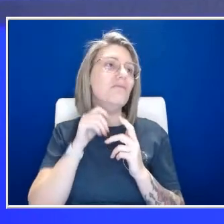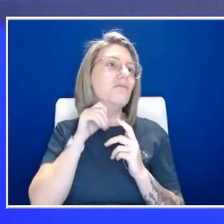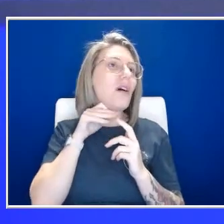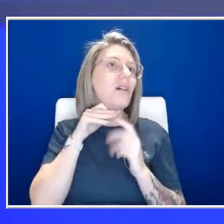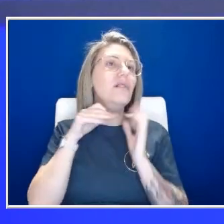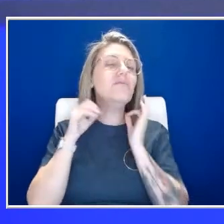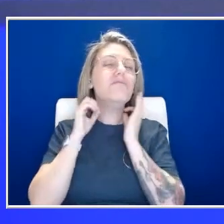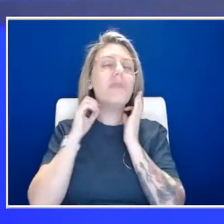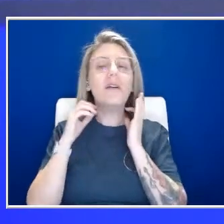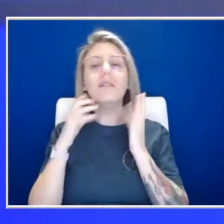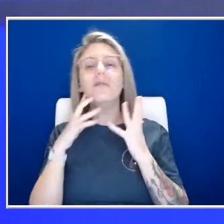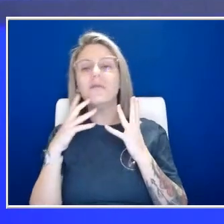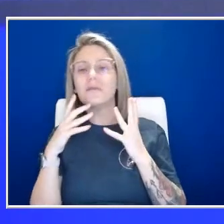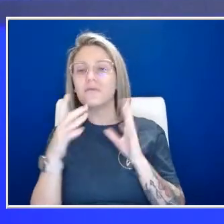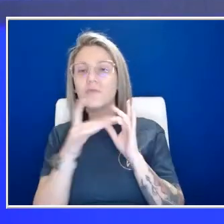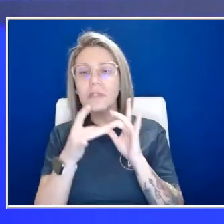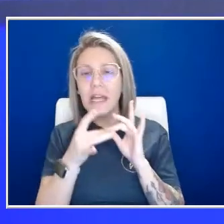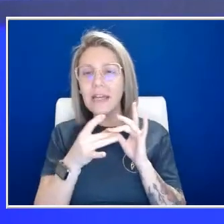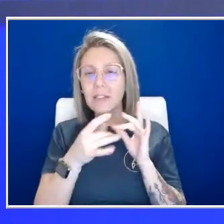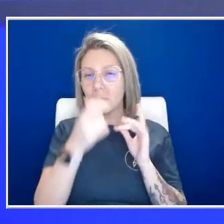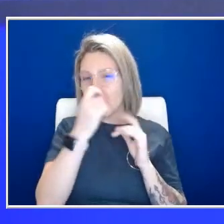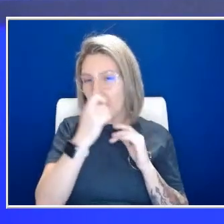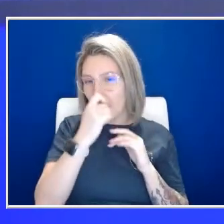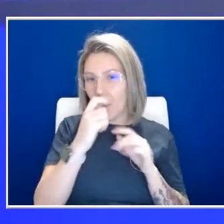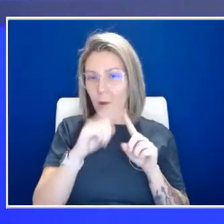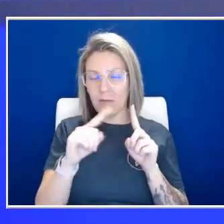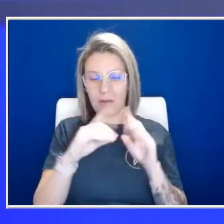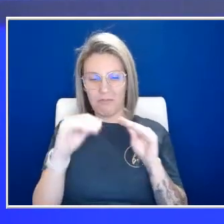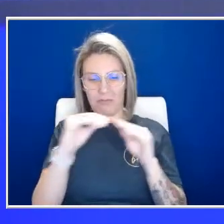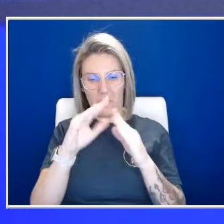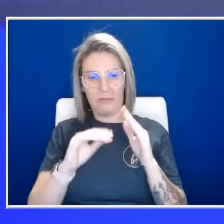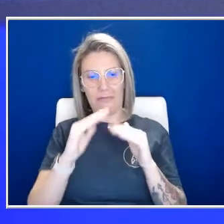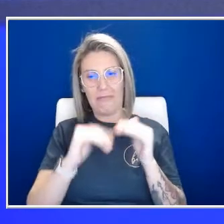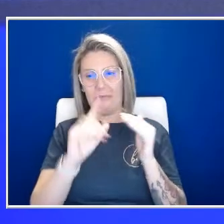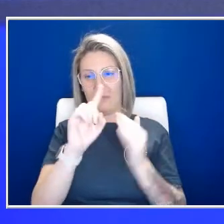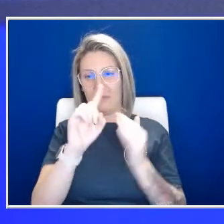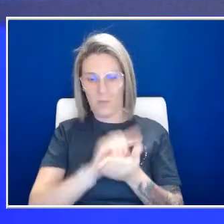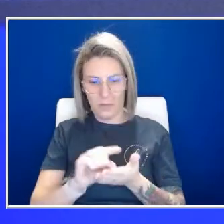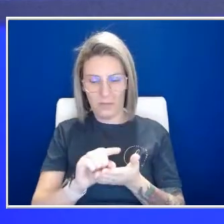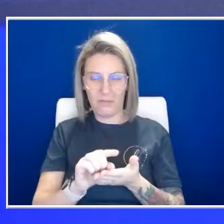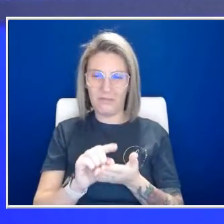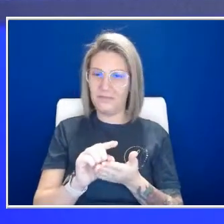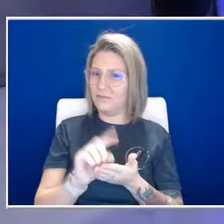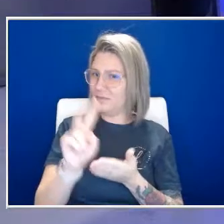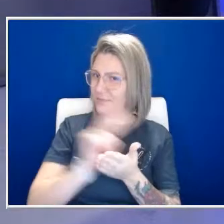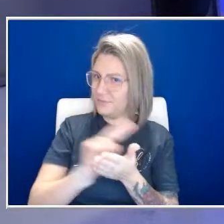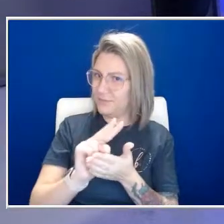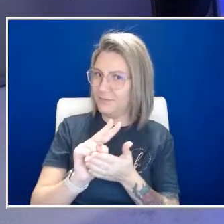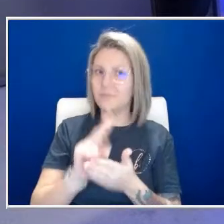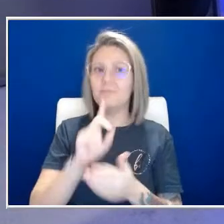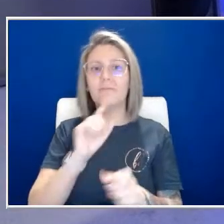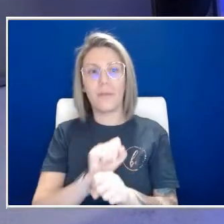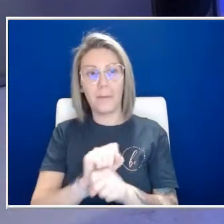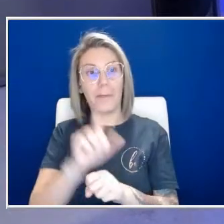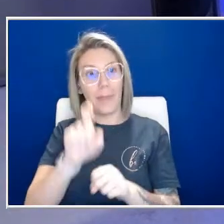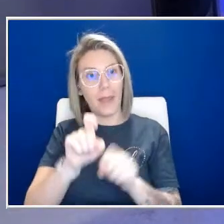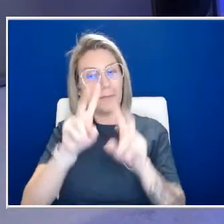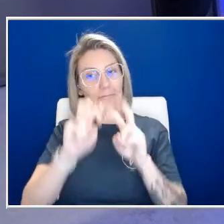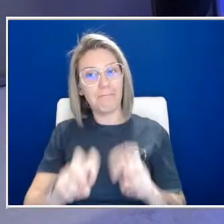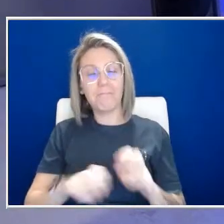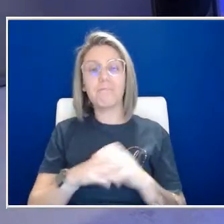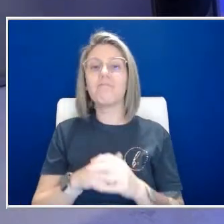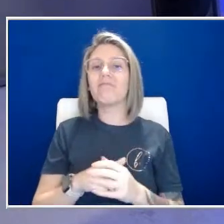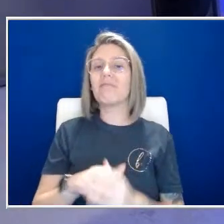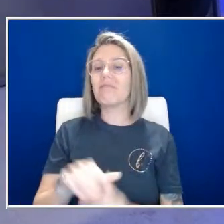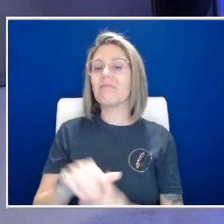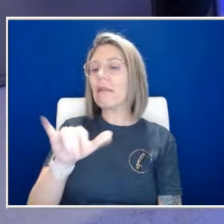but something that lasts more than a week or two, doesn't go away, absolutely that should be assessed. Yan Liang wants to know, and in Bonnie's case, you were